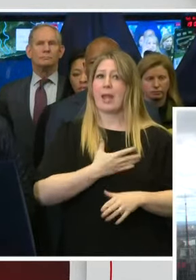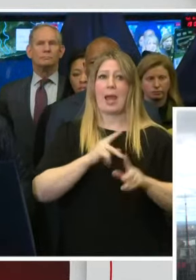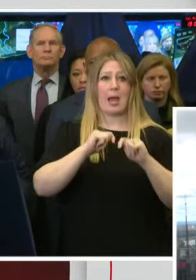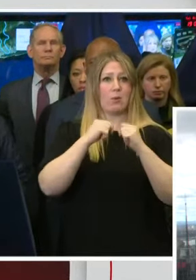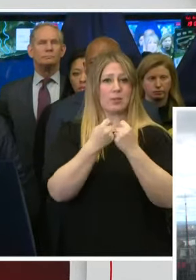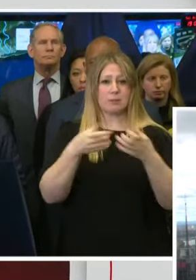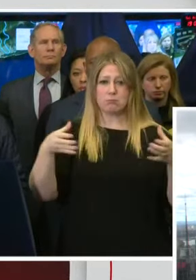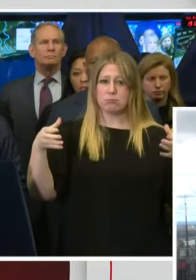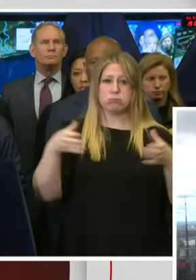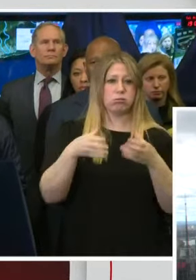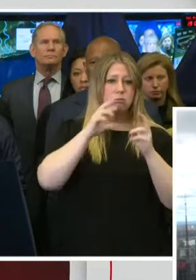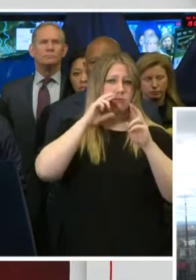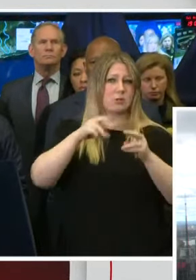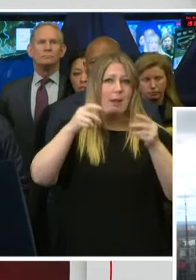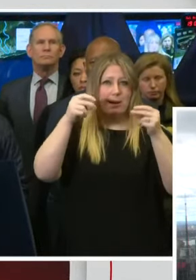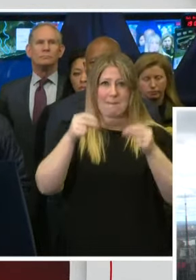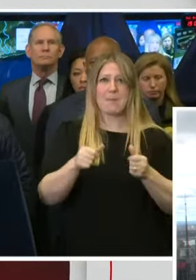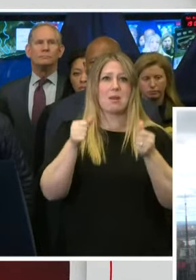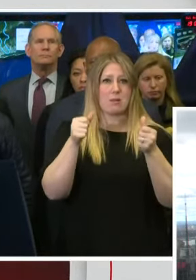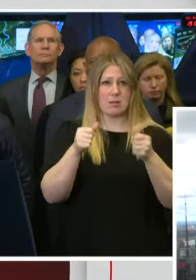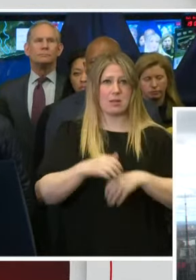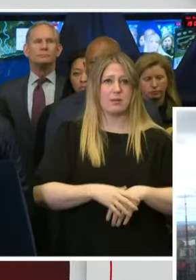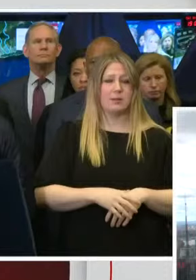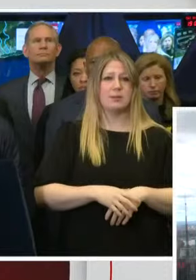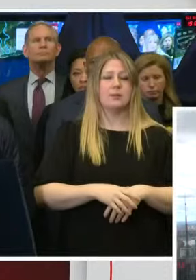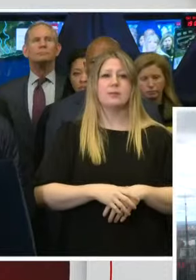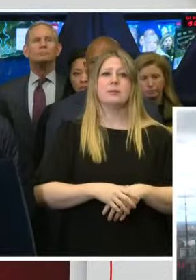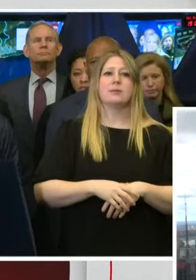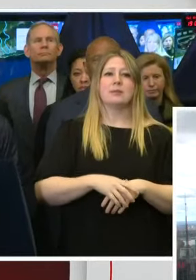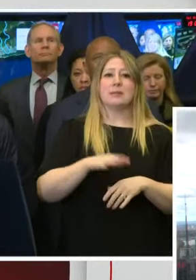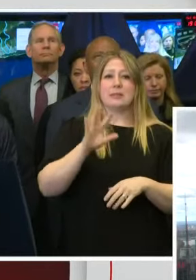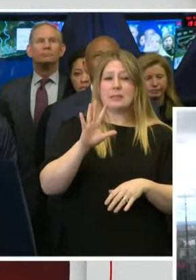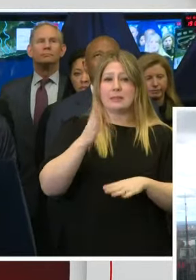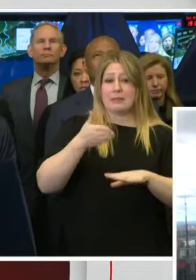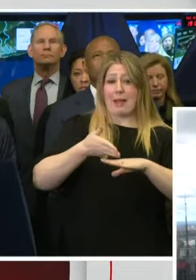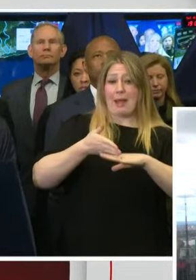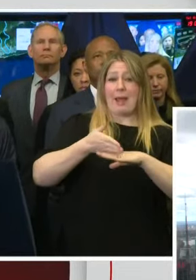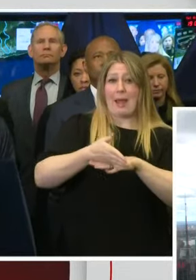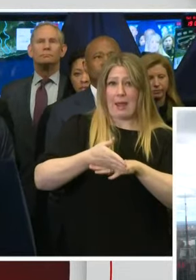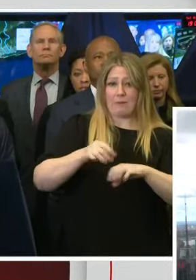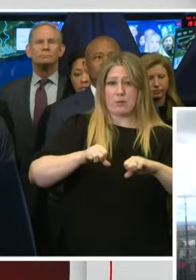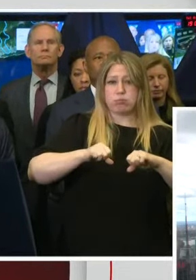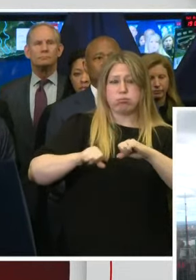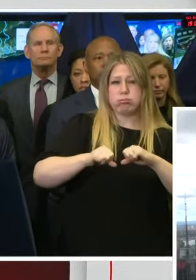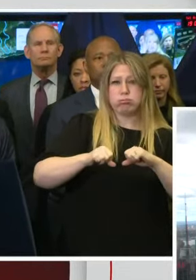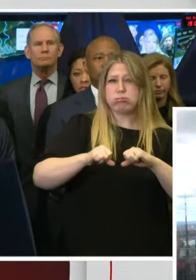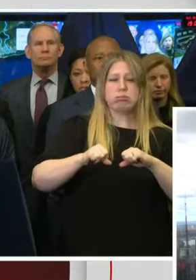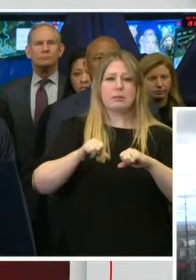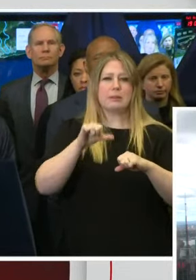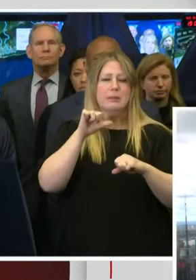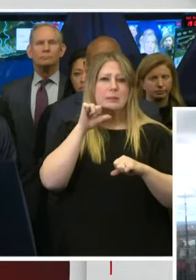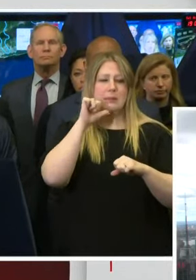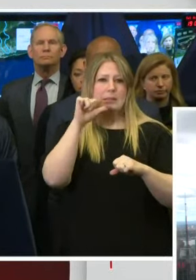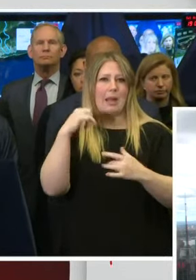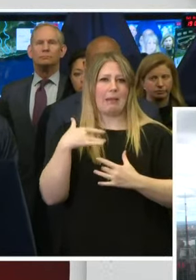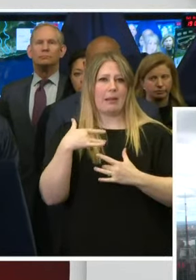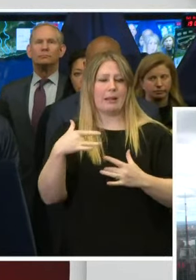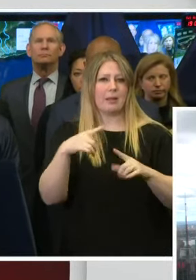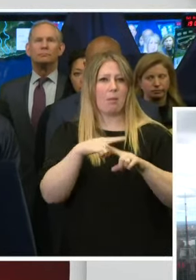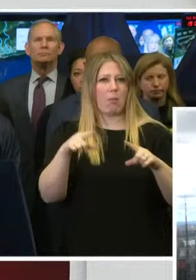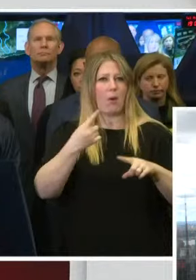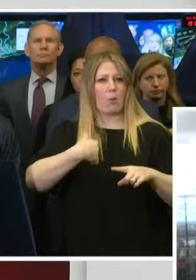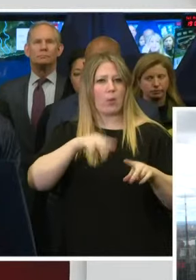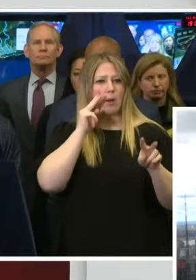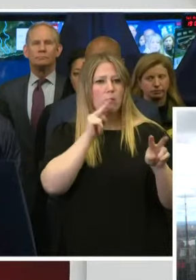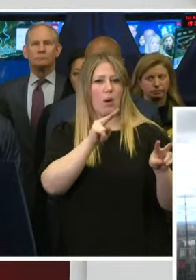and issued guidance to the public. The likelihood of aftershocks remain low, but we do remain vigilant,